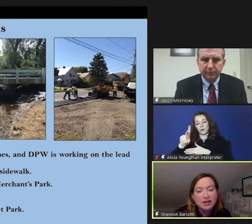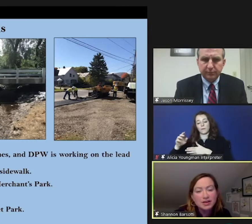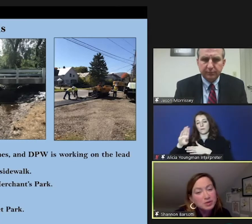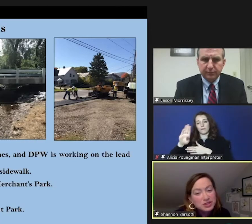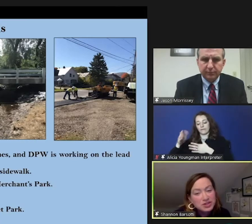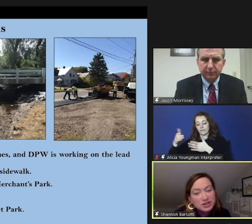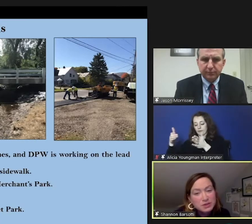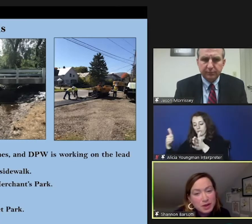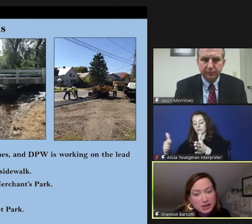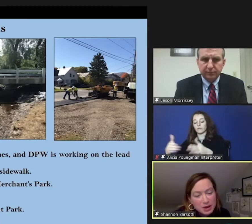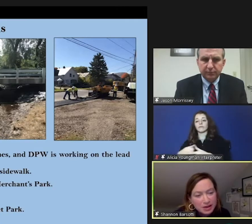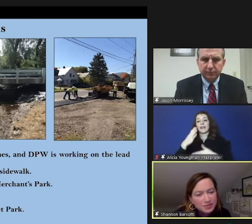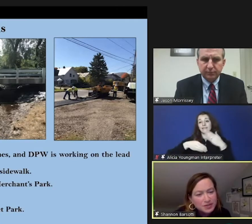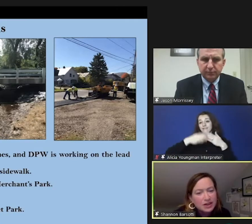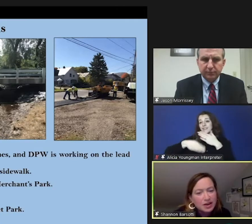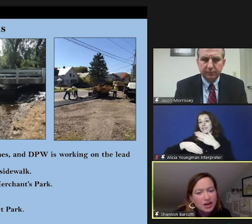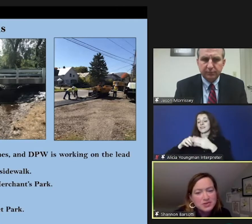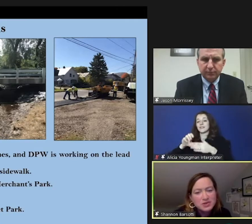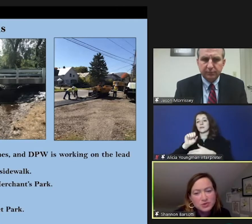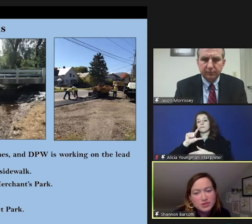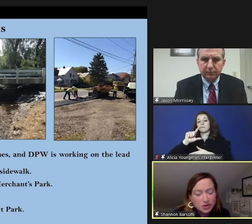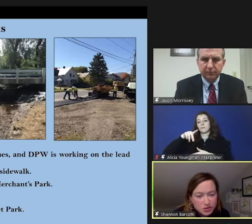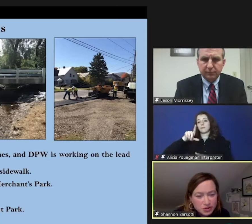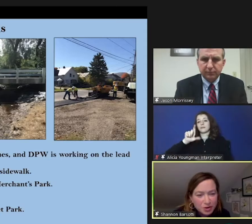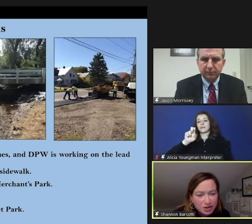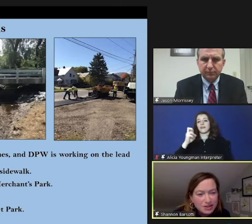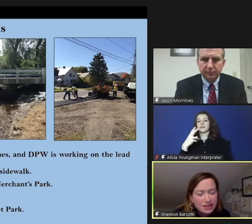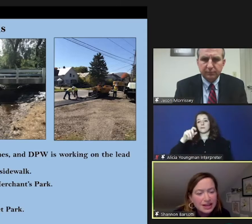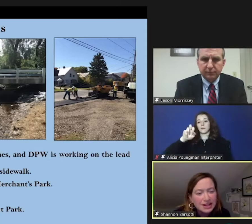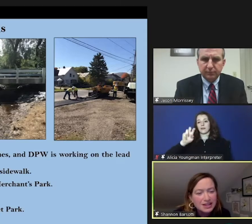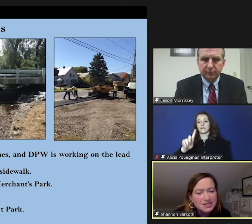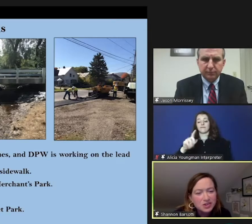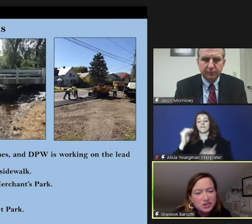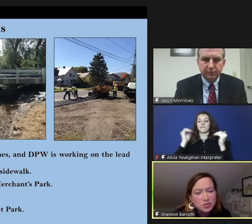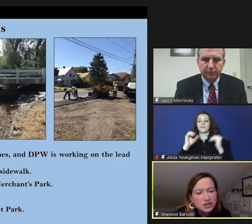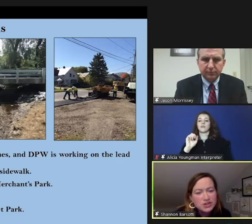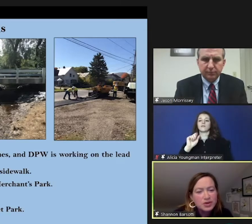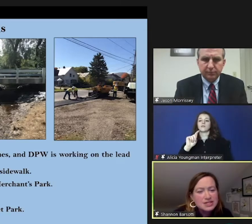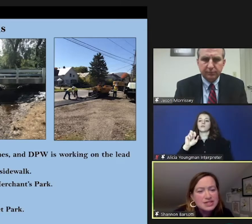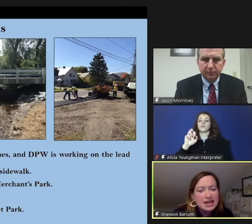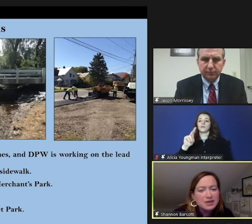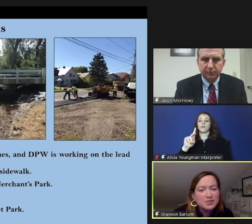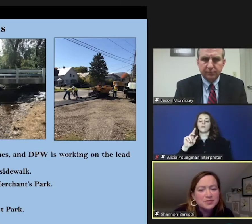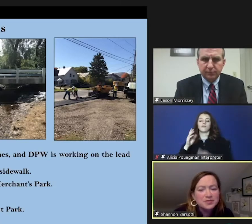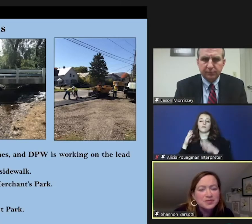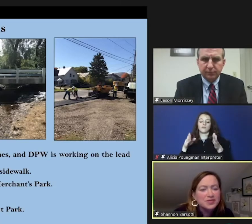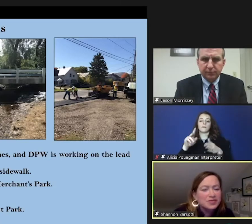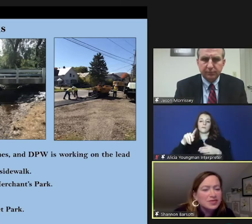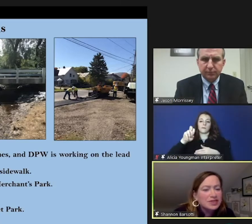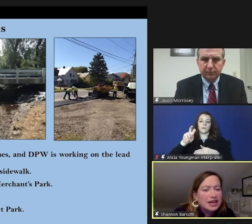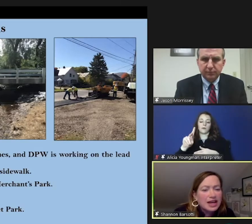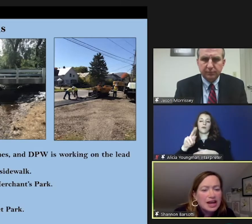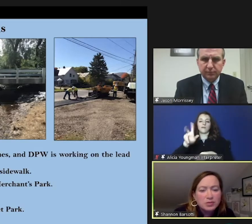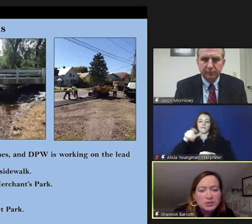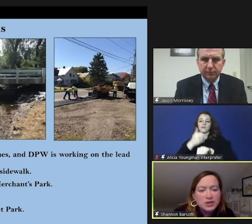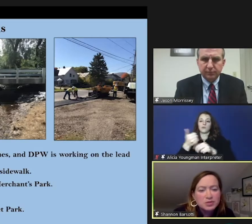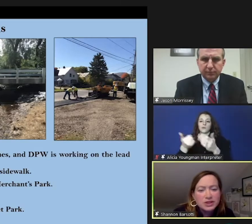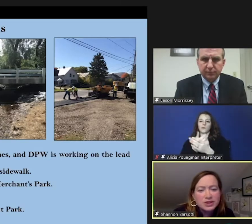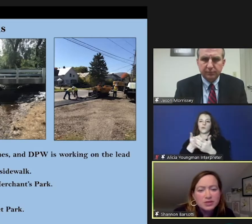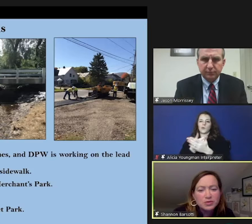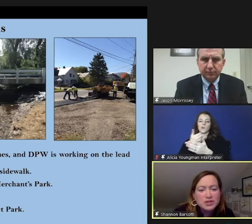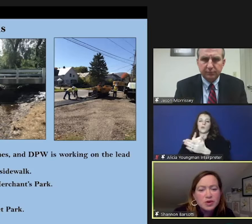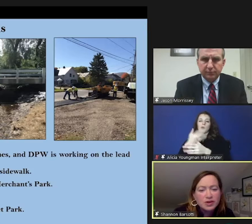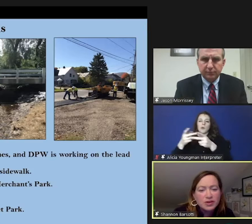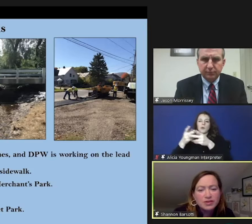the completion of the splash pad. Also Stark Street Park, installed a new bridge on Rice Lane, helped